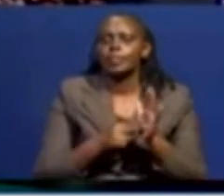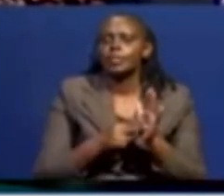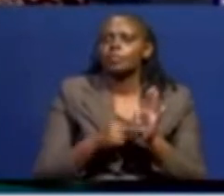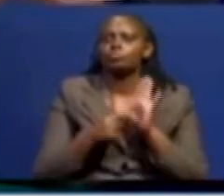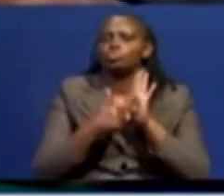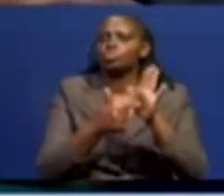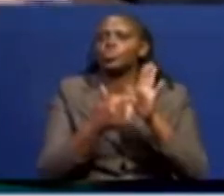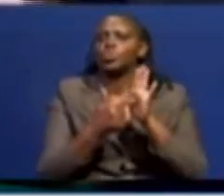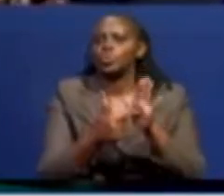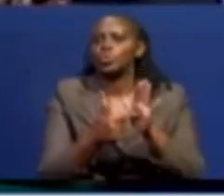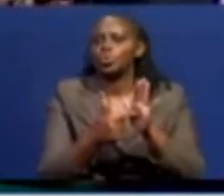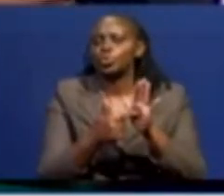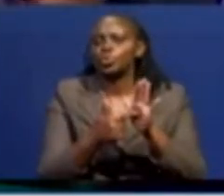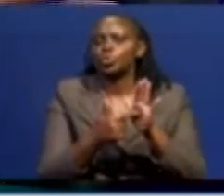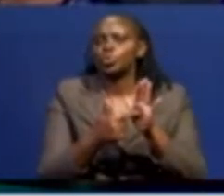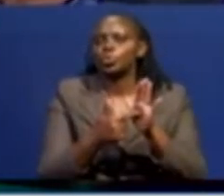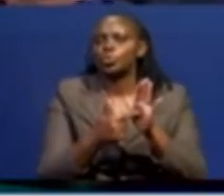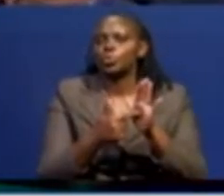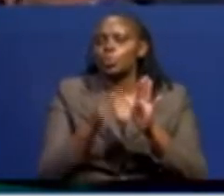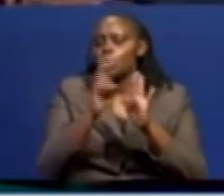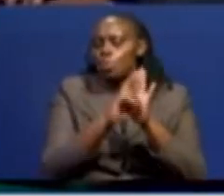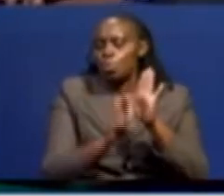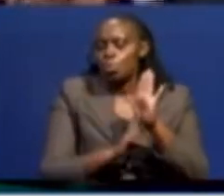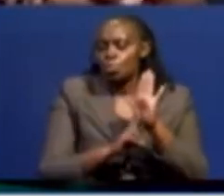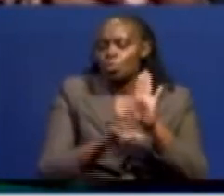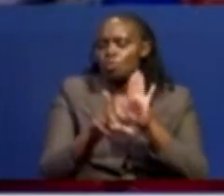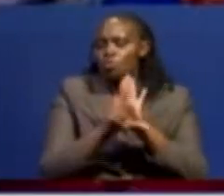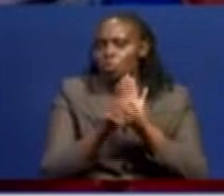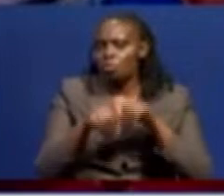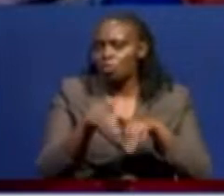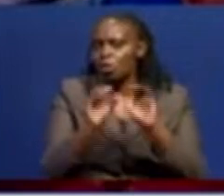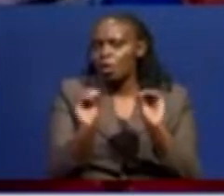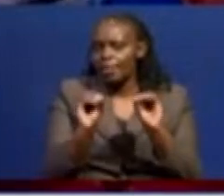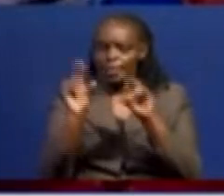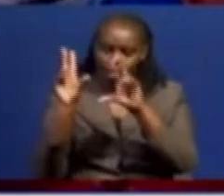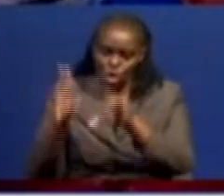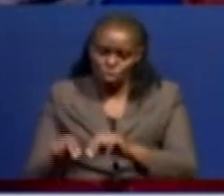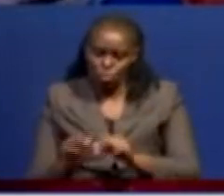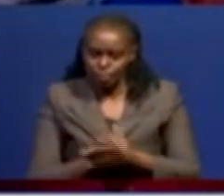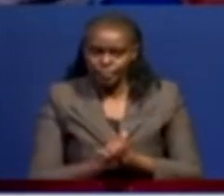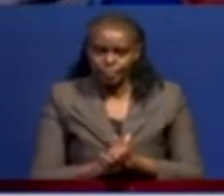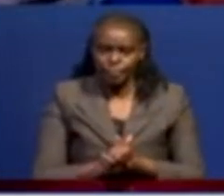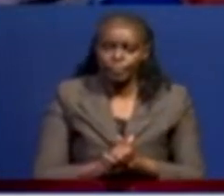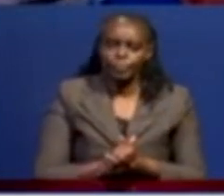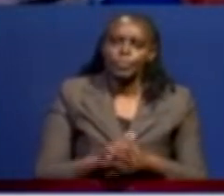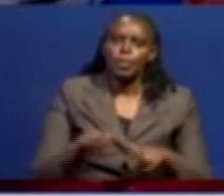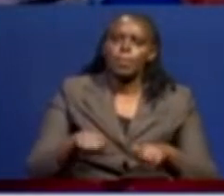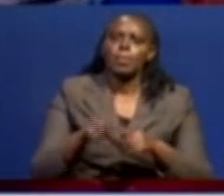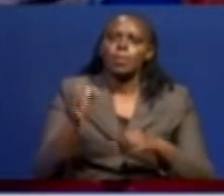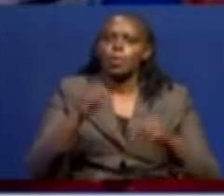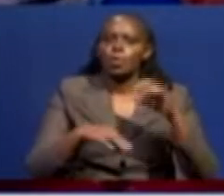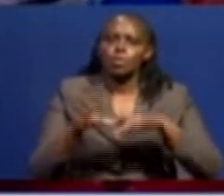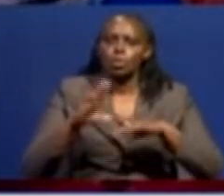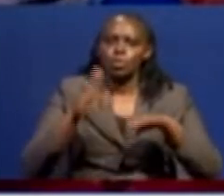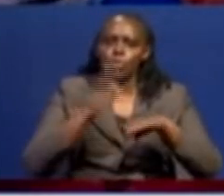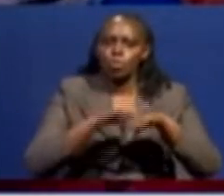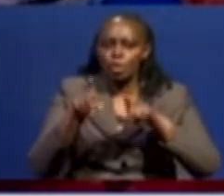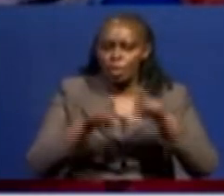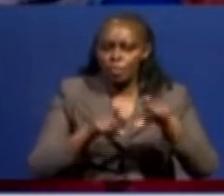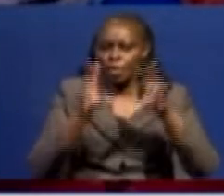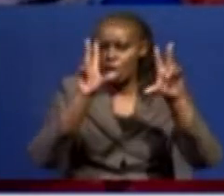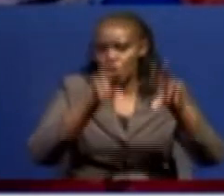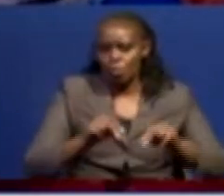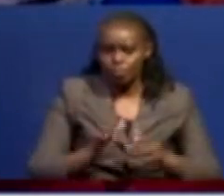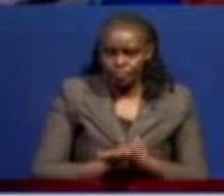Does that therefore amount to upholding the rule of law and Article 10? No. Does it contribute to